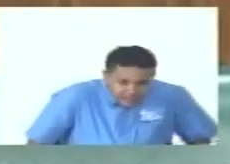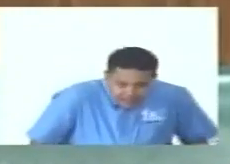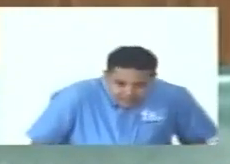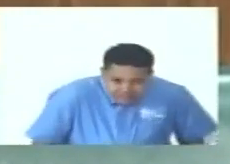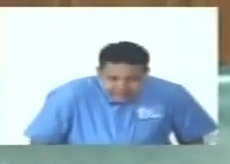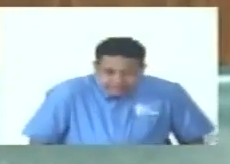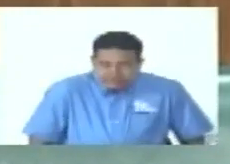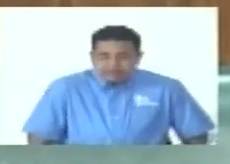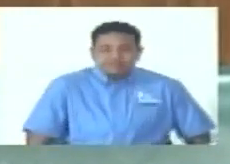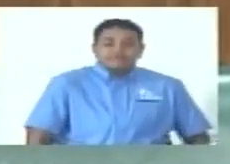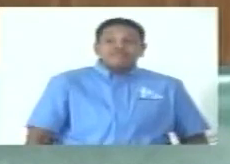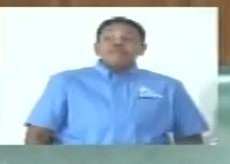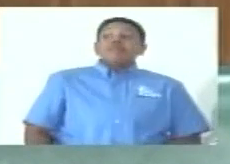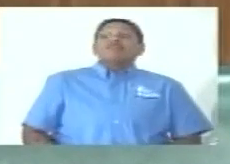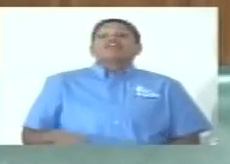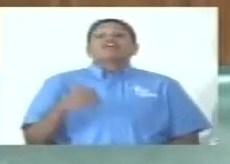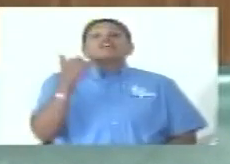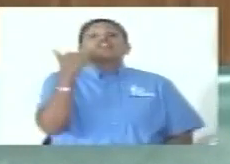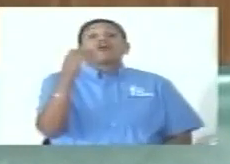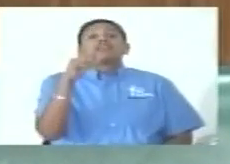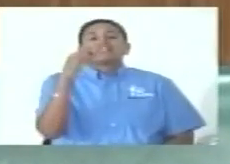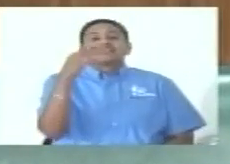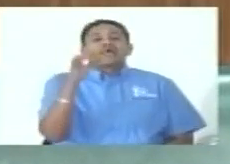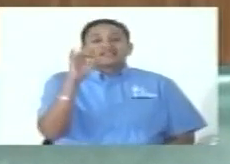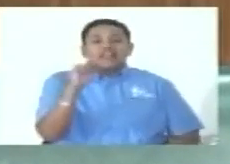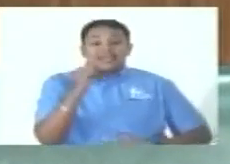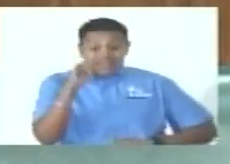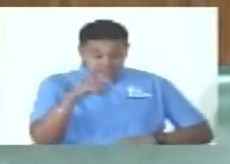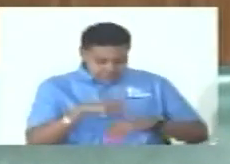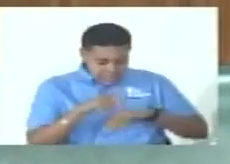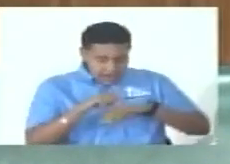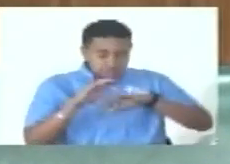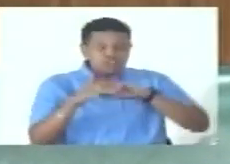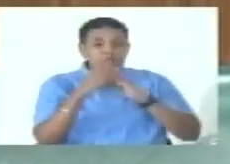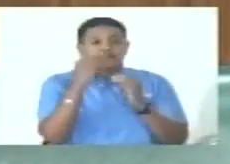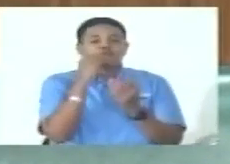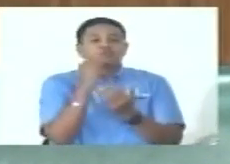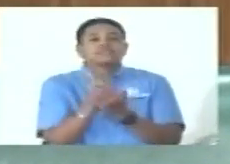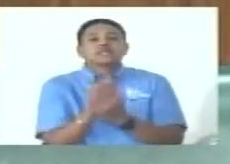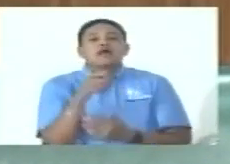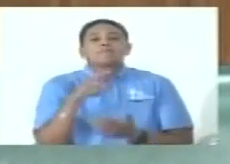At that time, the Jamaica food stamp program